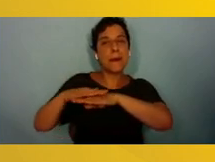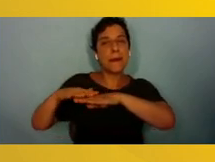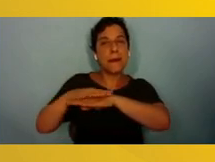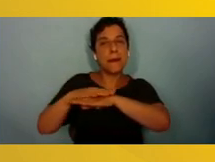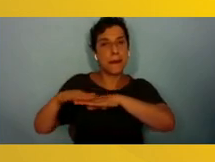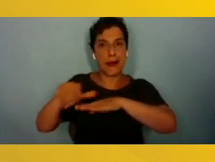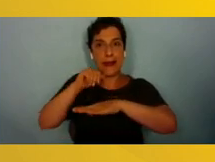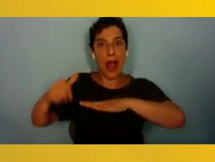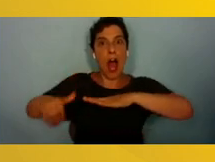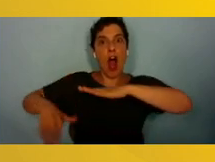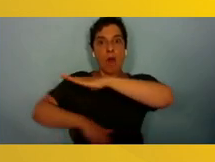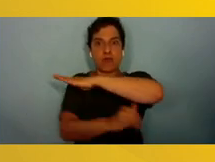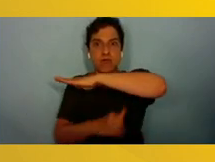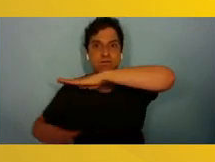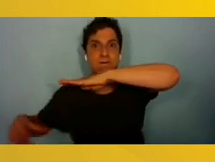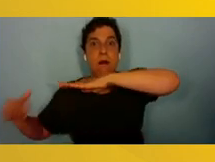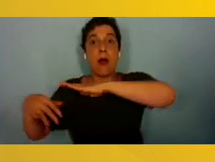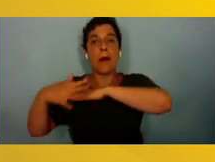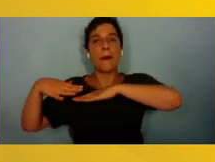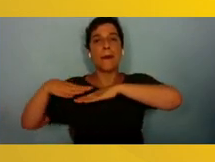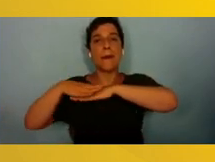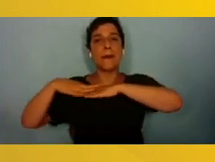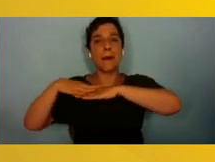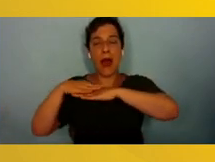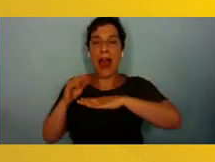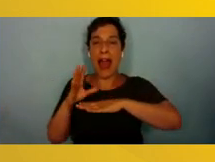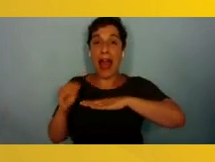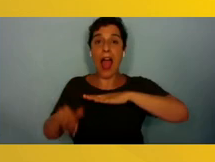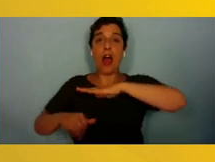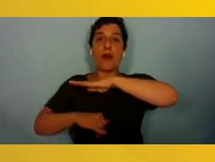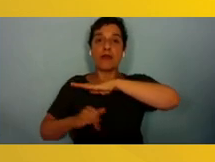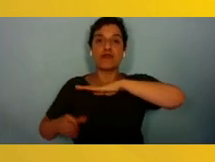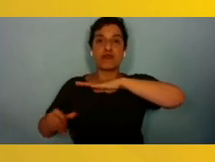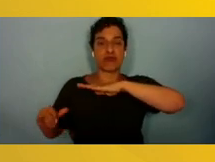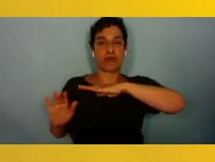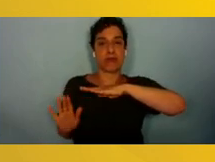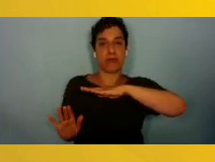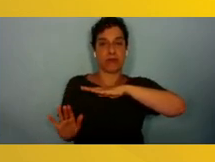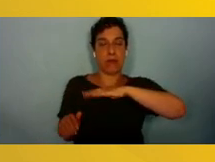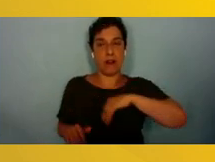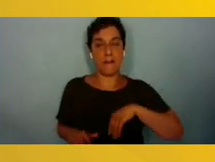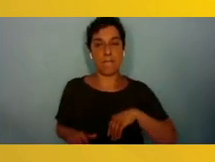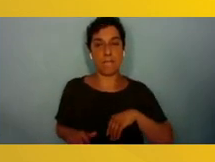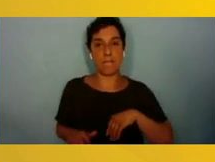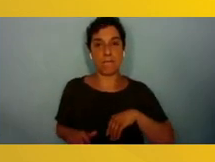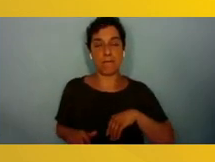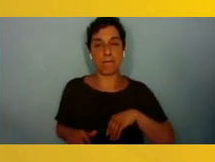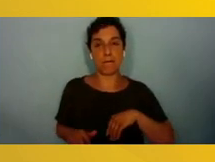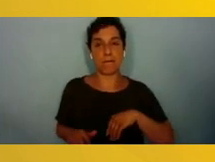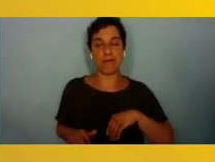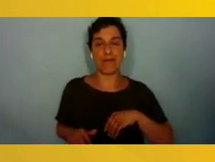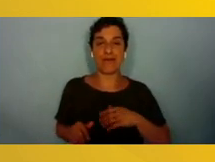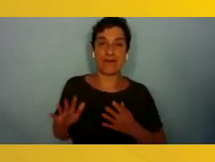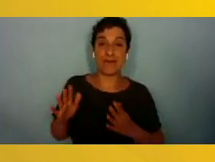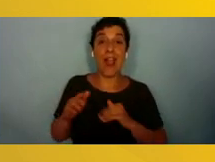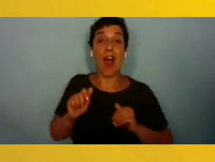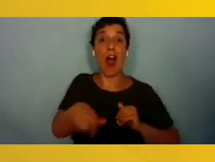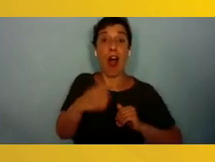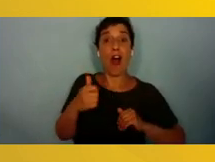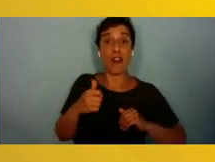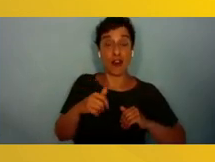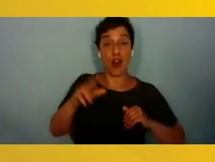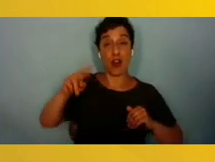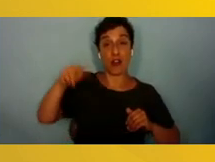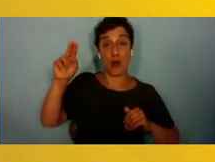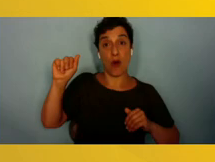they spend a lot of their time just below the surface. And so some species like North Atlantic right